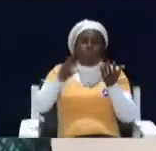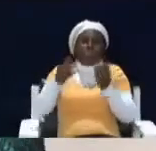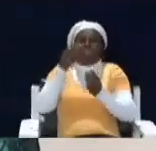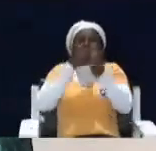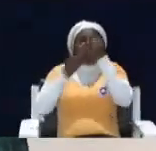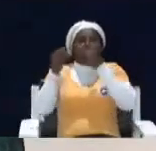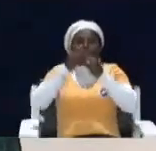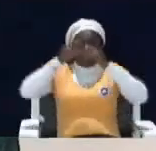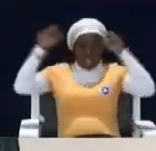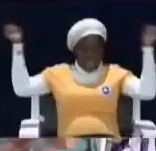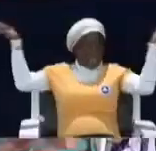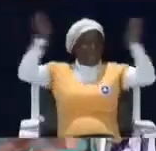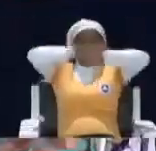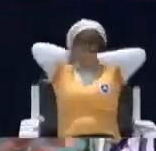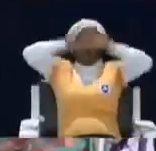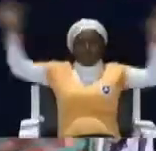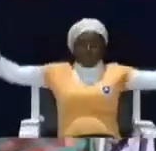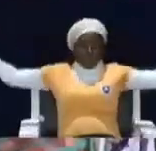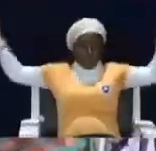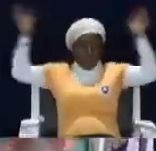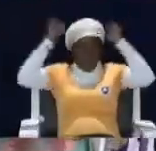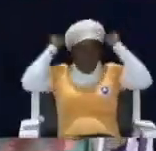shout hallelujah.